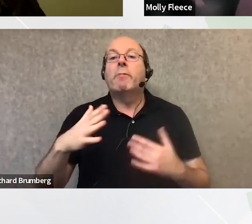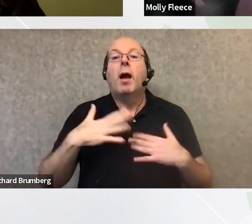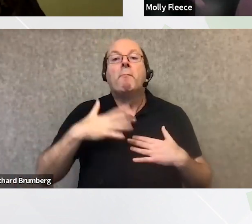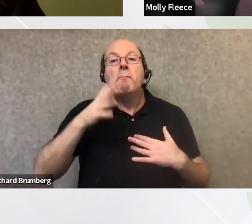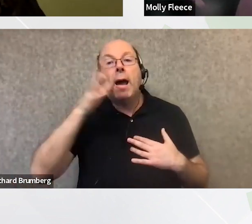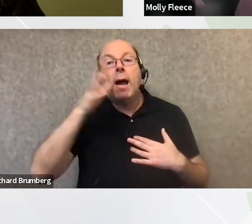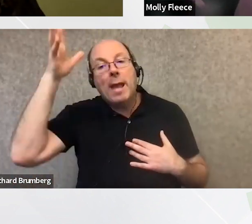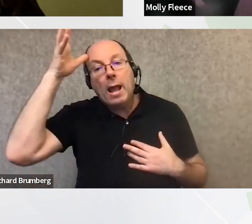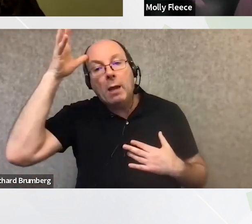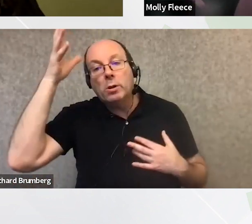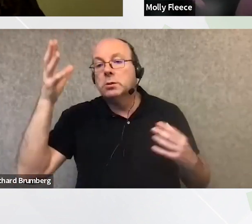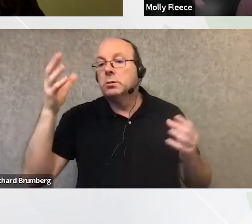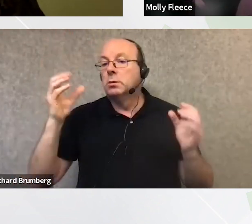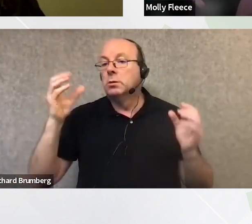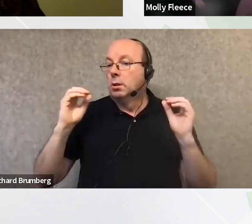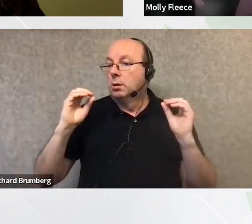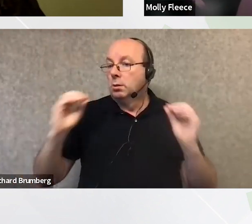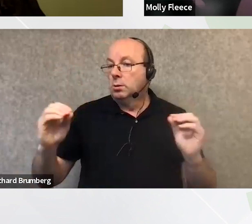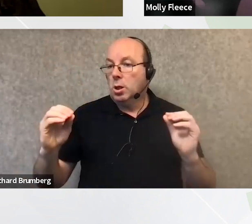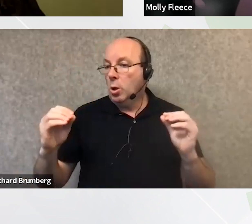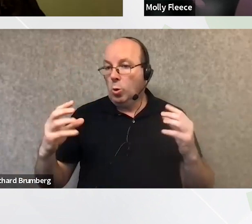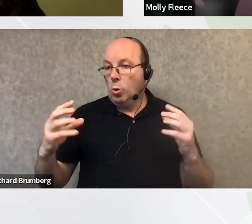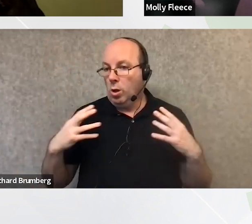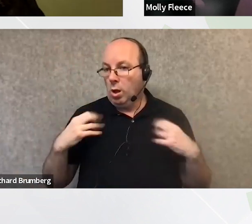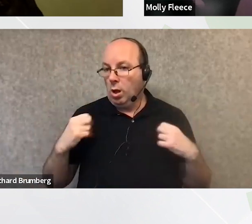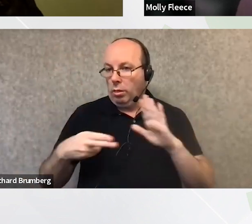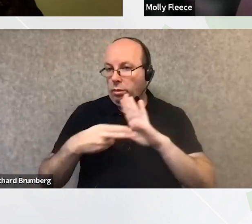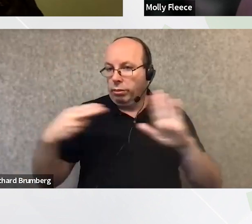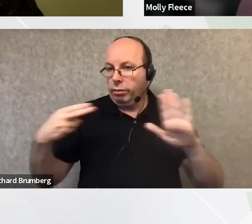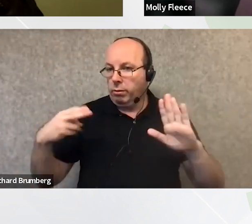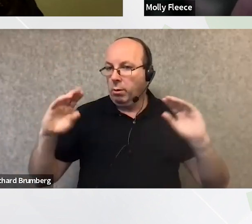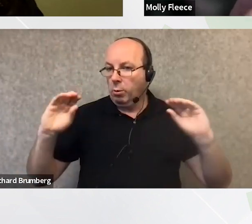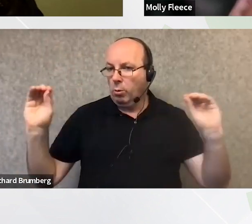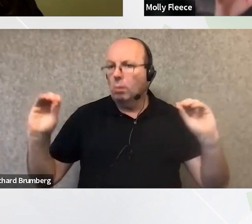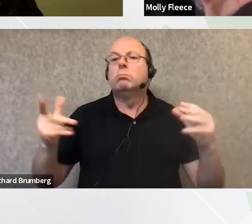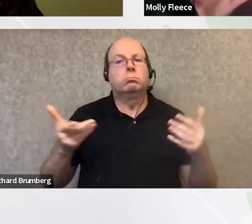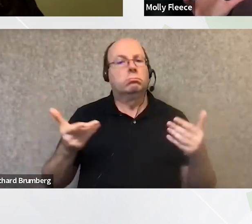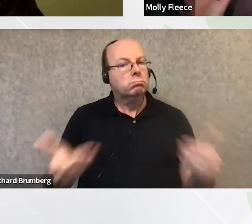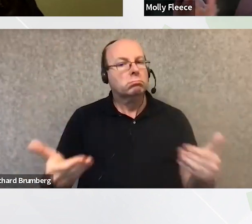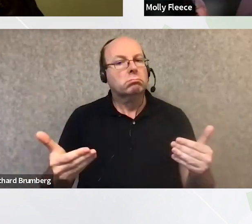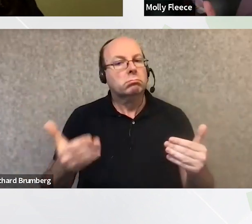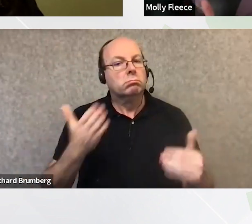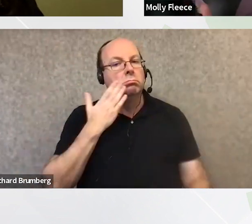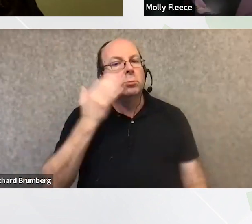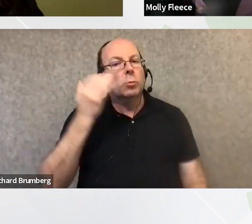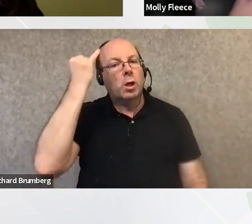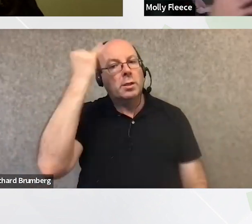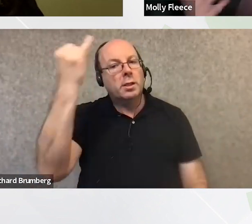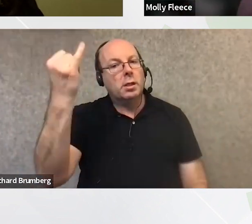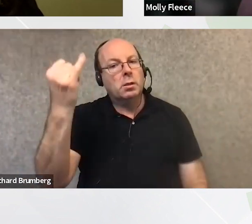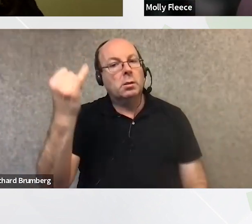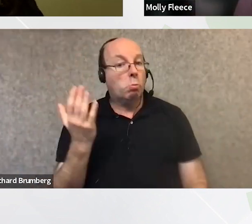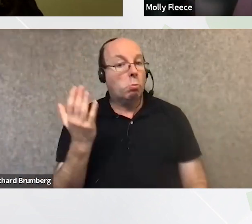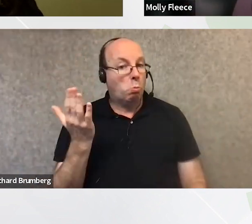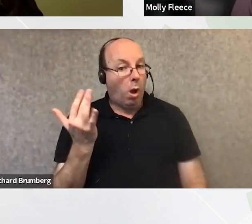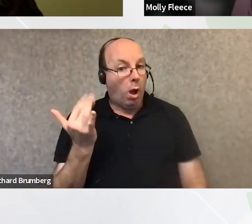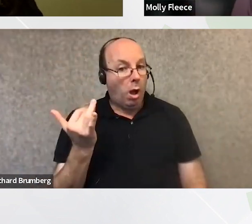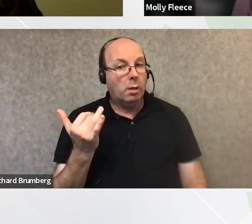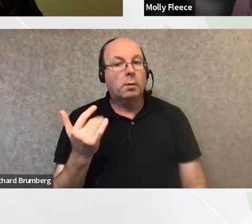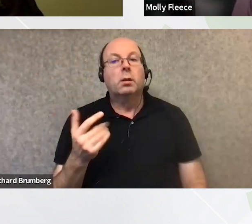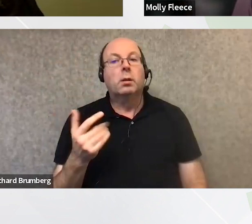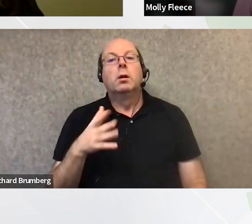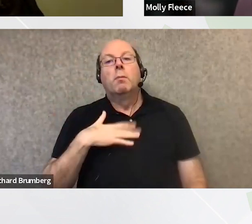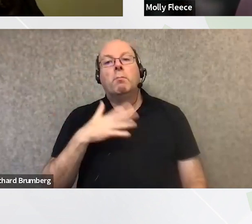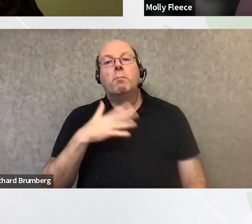health conditions, I would say I think it's a good idea, because of some other factors, like my parents are